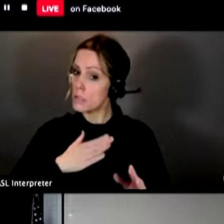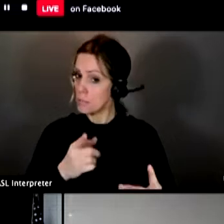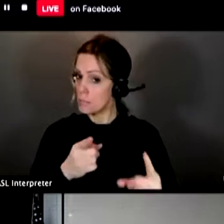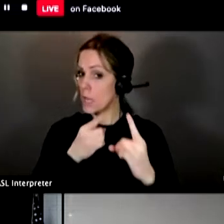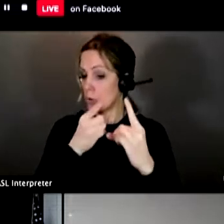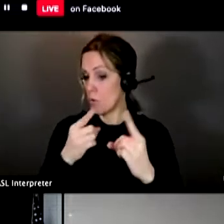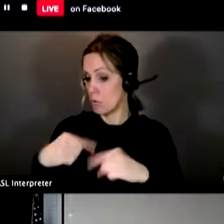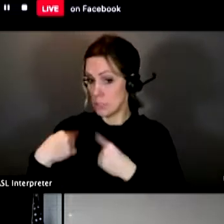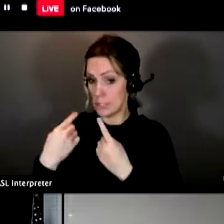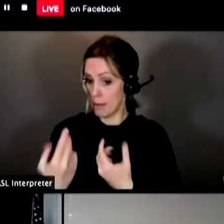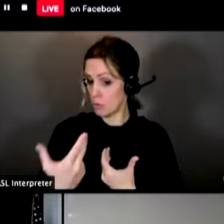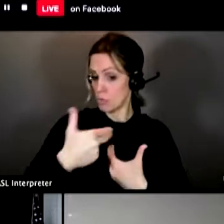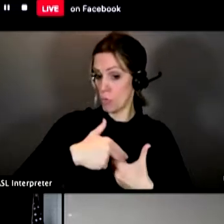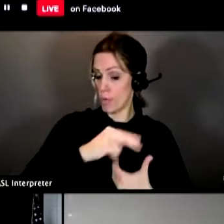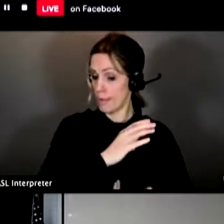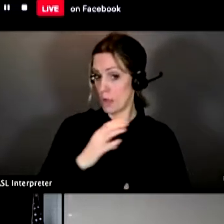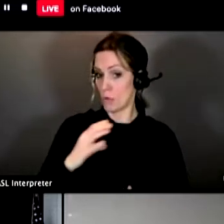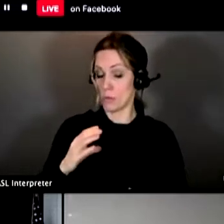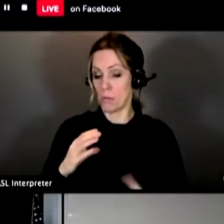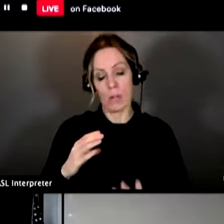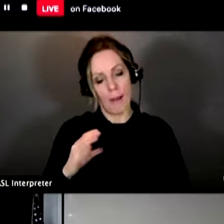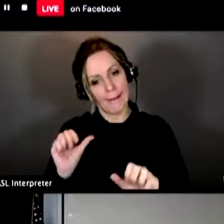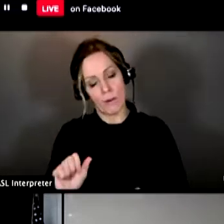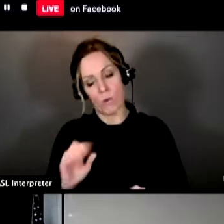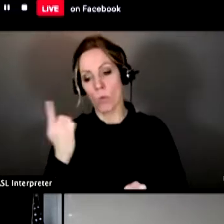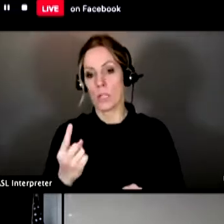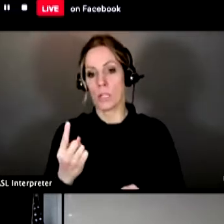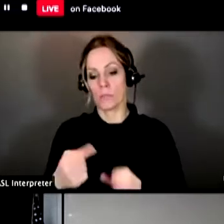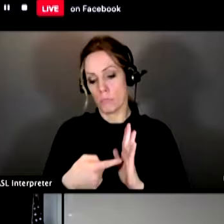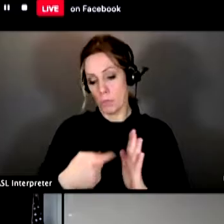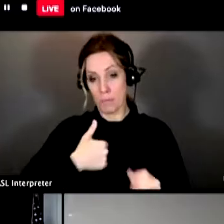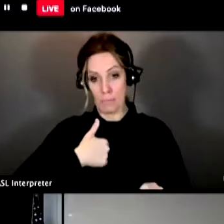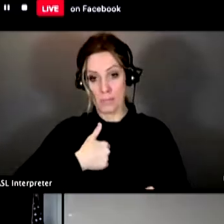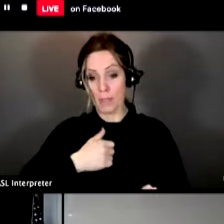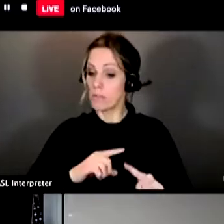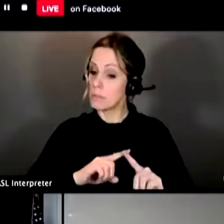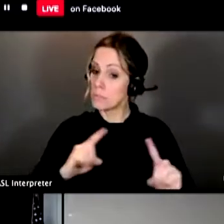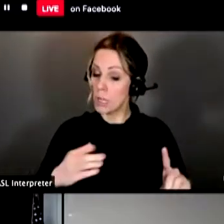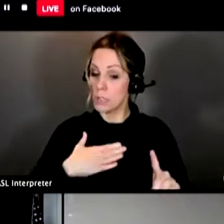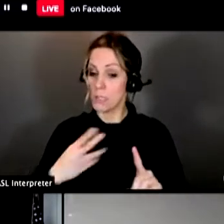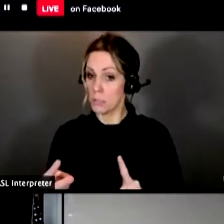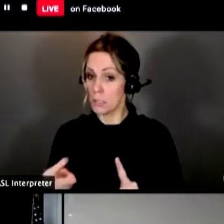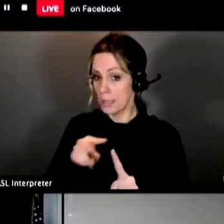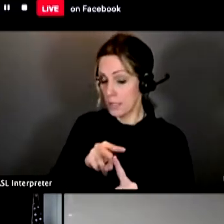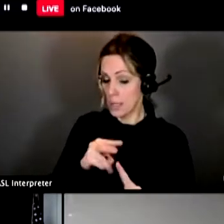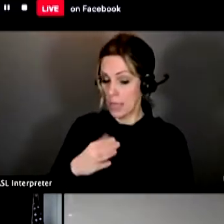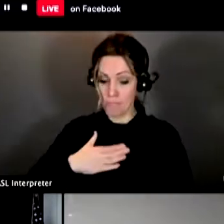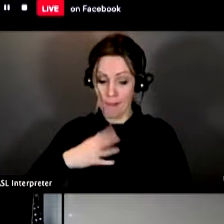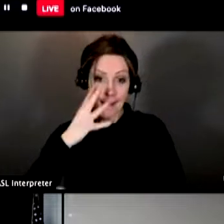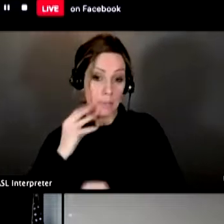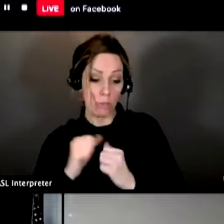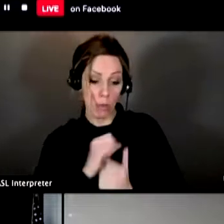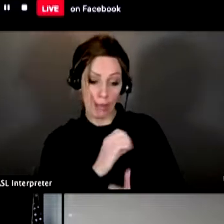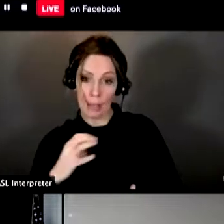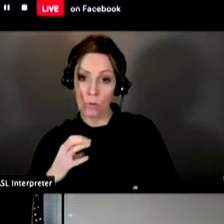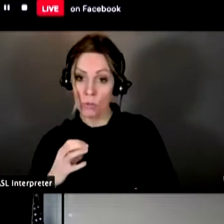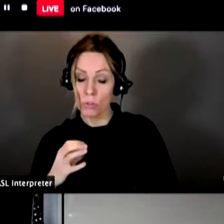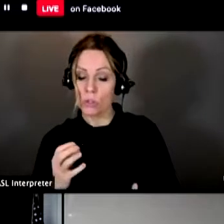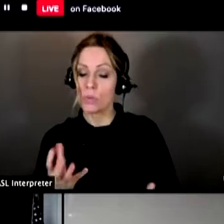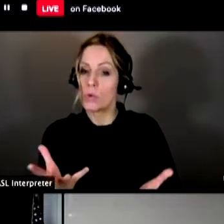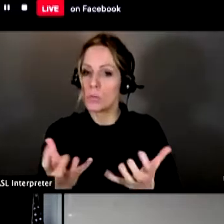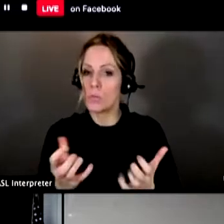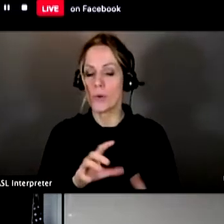least, and I can only speak for myself, but my experience with the council is that we want to make sure that we're meeting the needs of the community, and